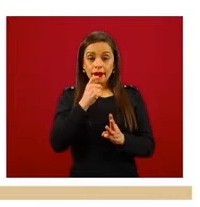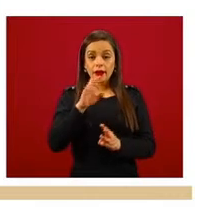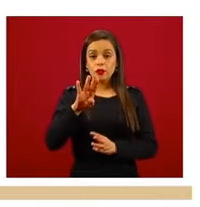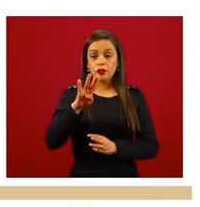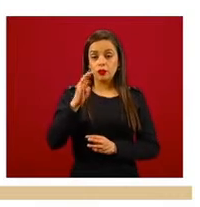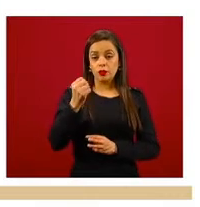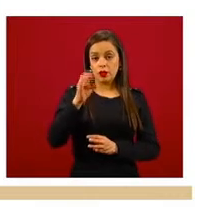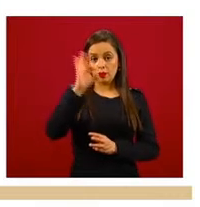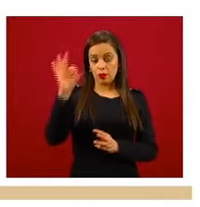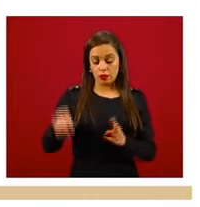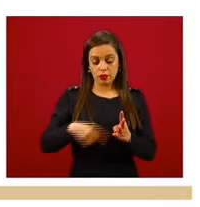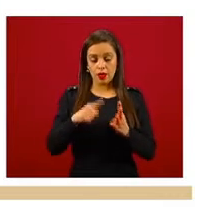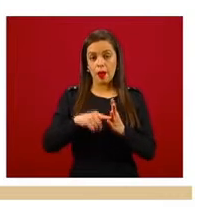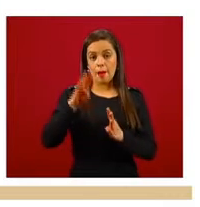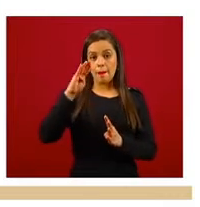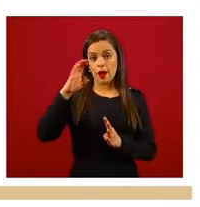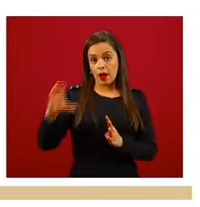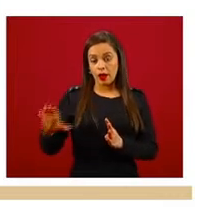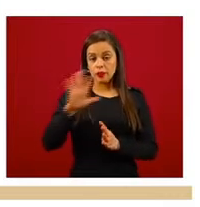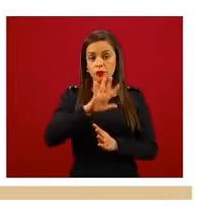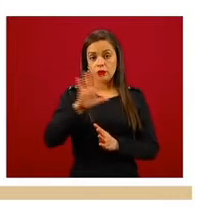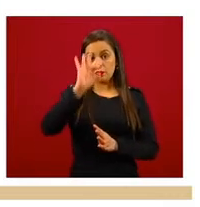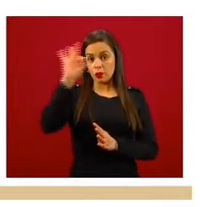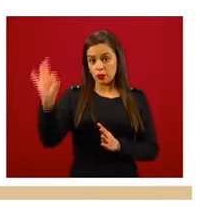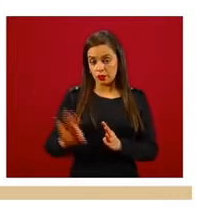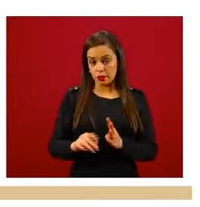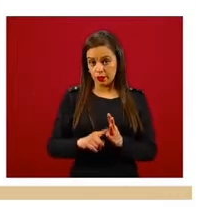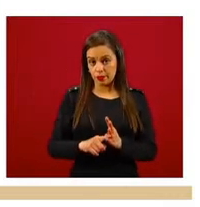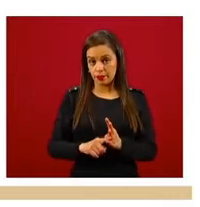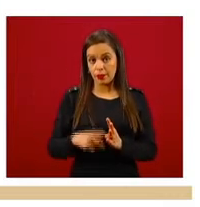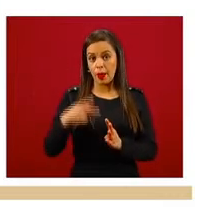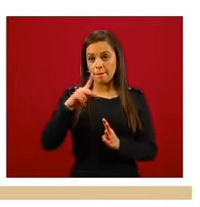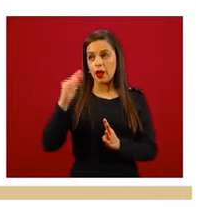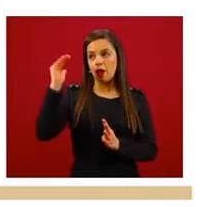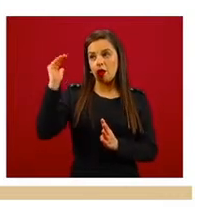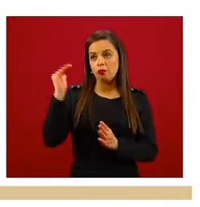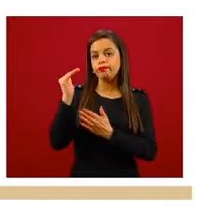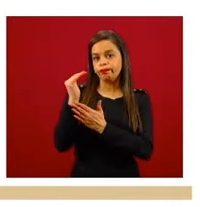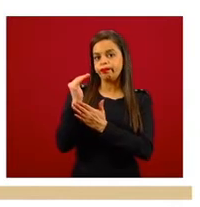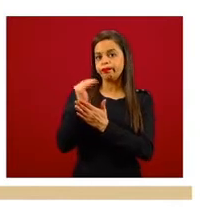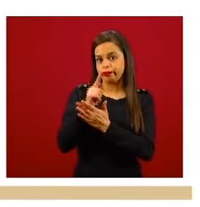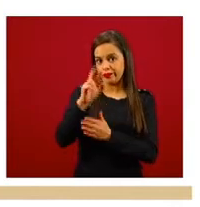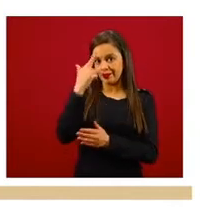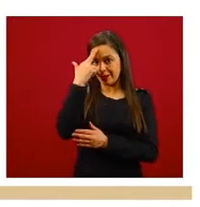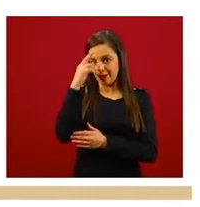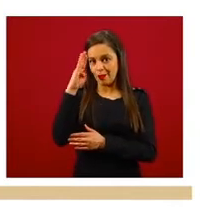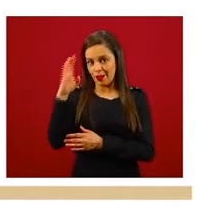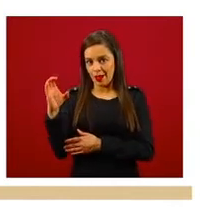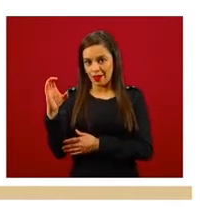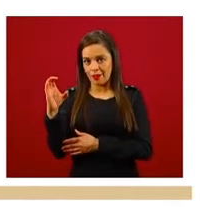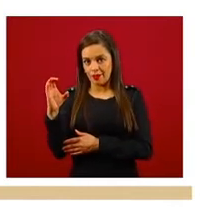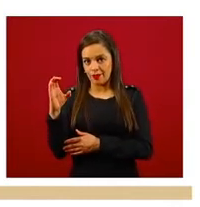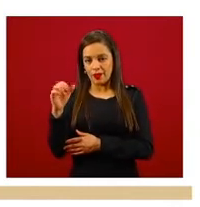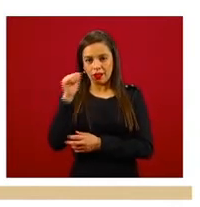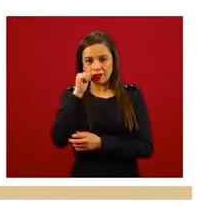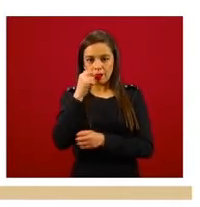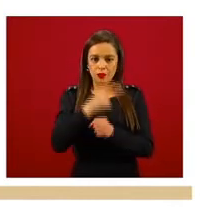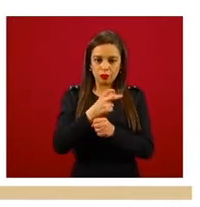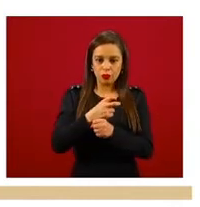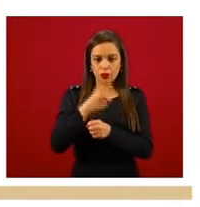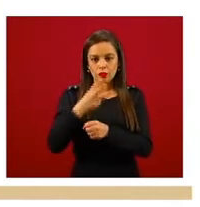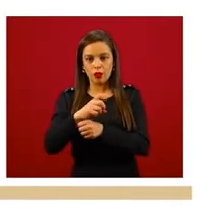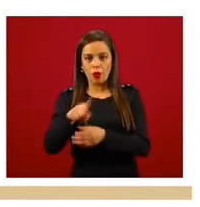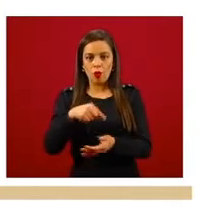Guerrero with 59%, Baja California with 55% still, regardless of it being